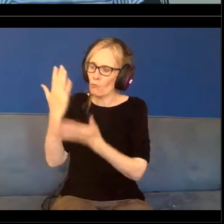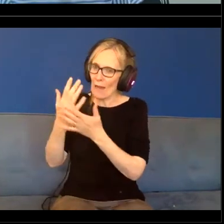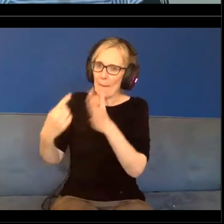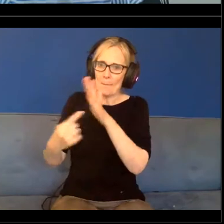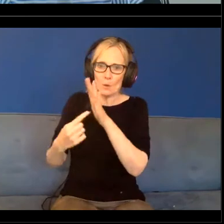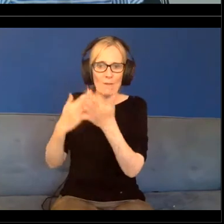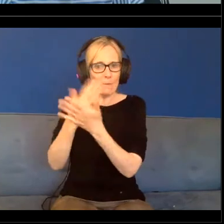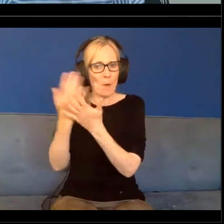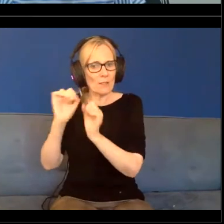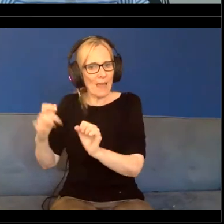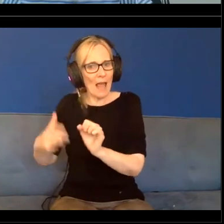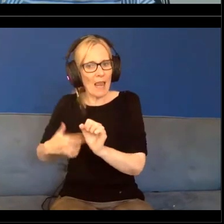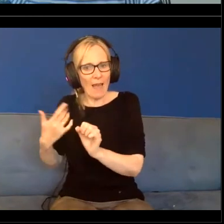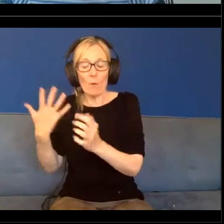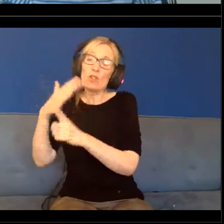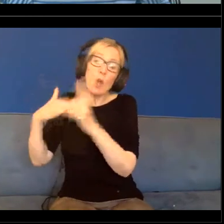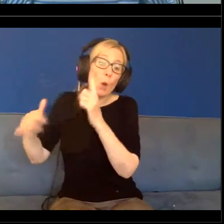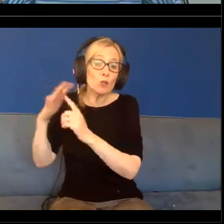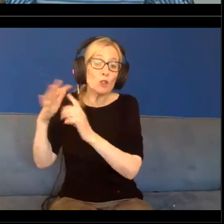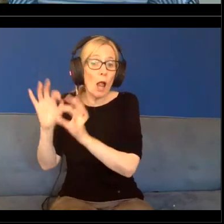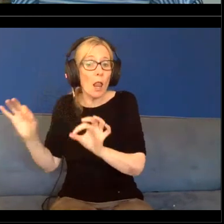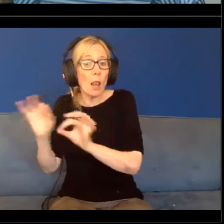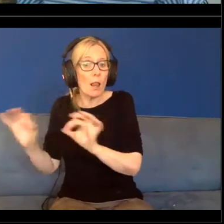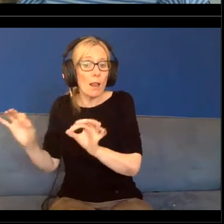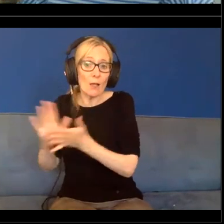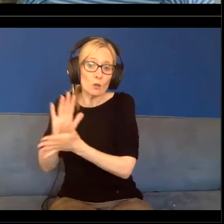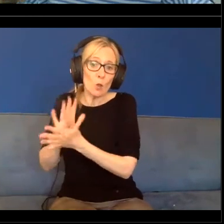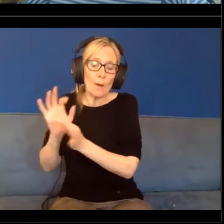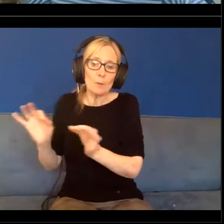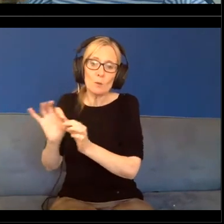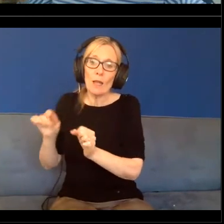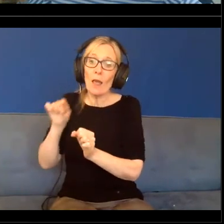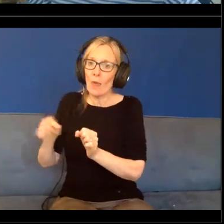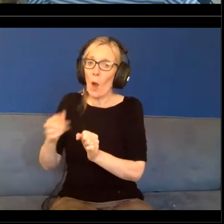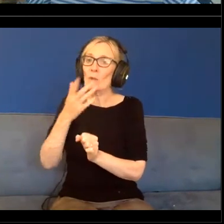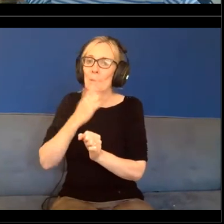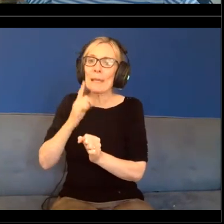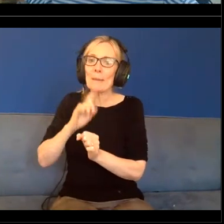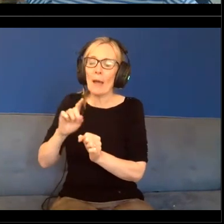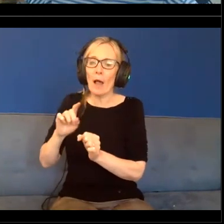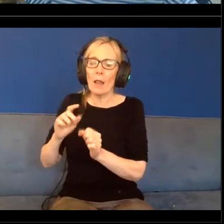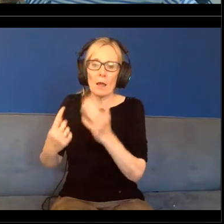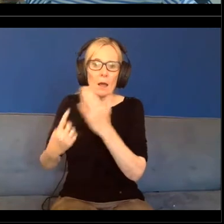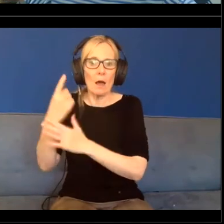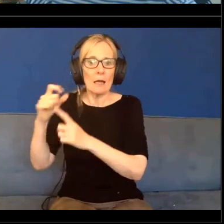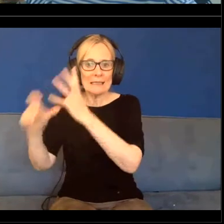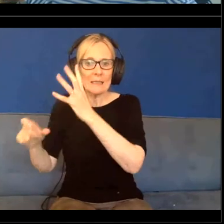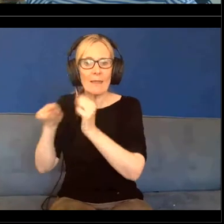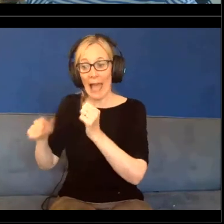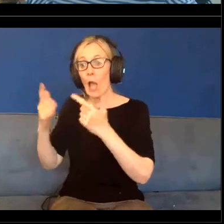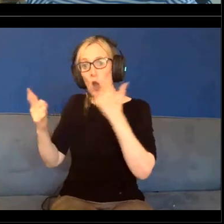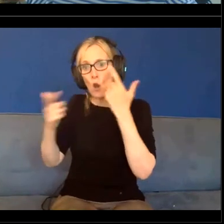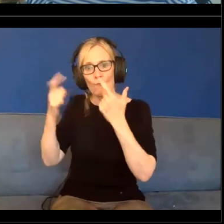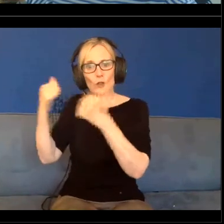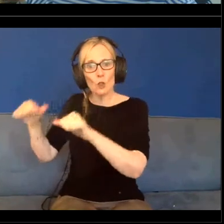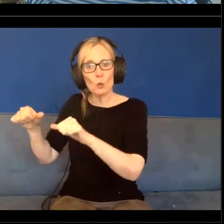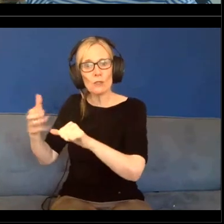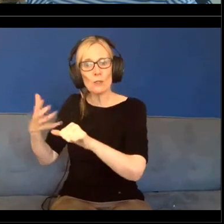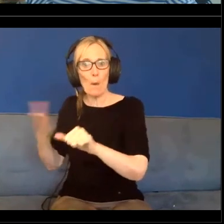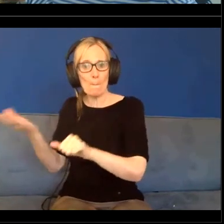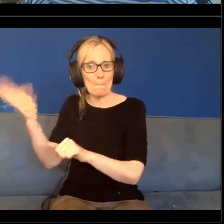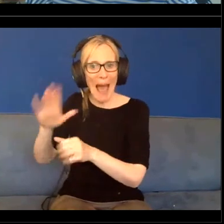or socially, and those people we find tend to try and look for solutions to get themselves back